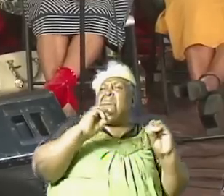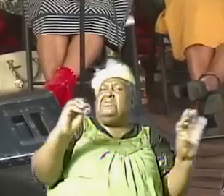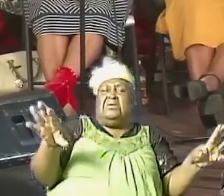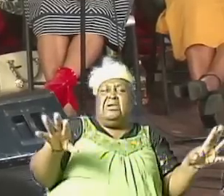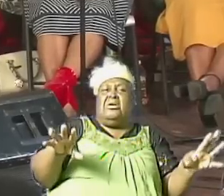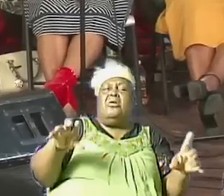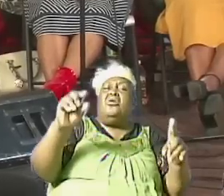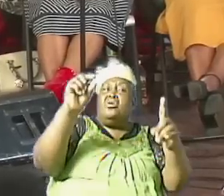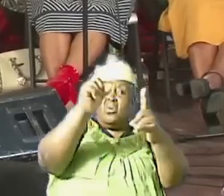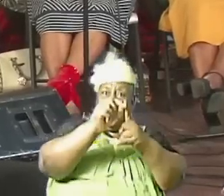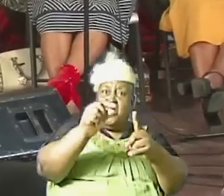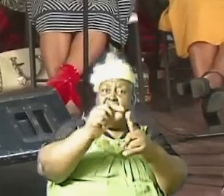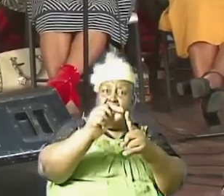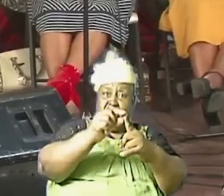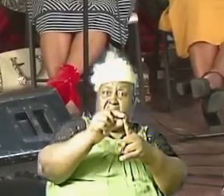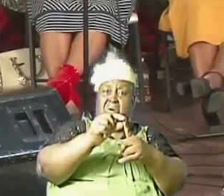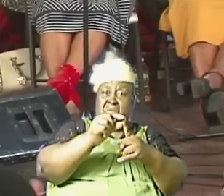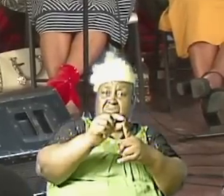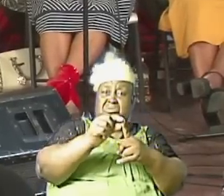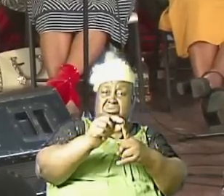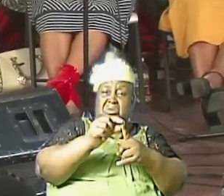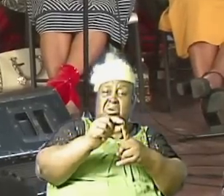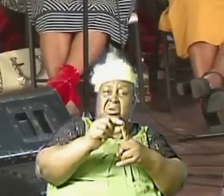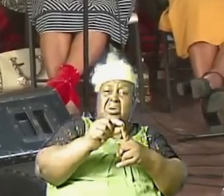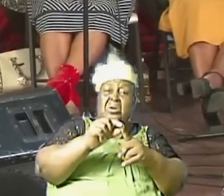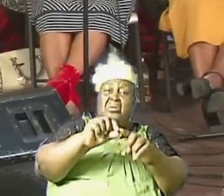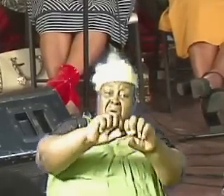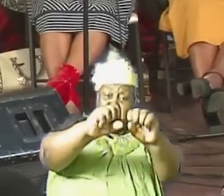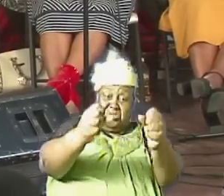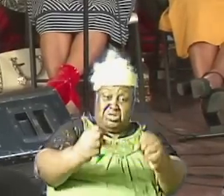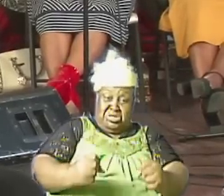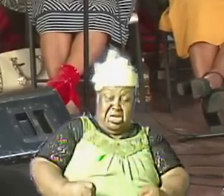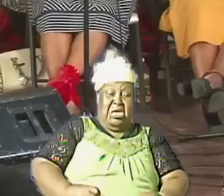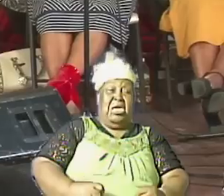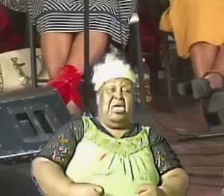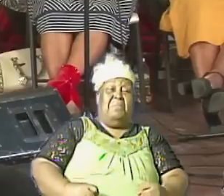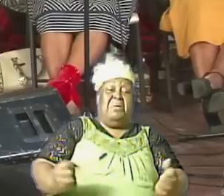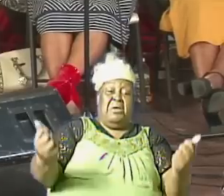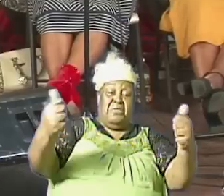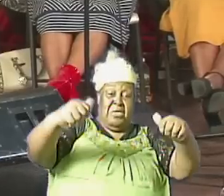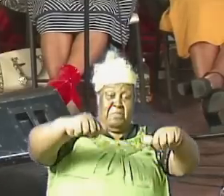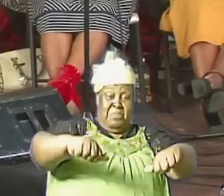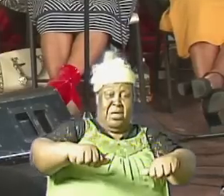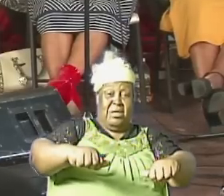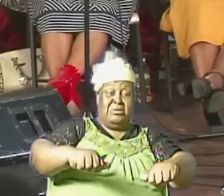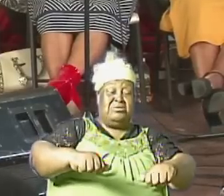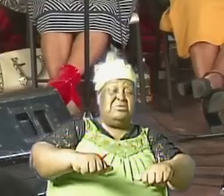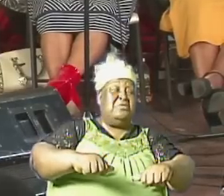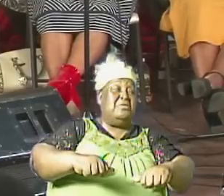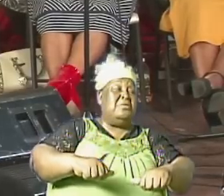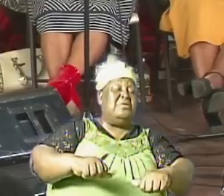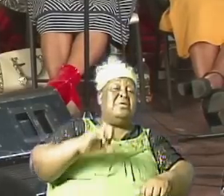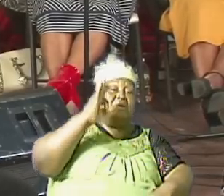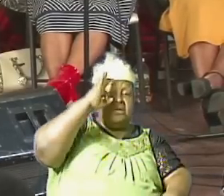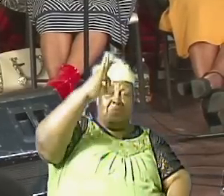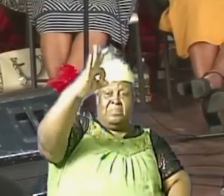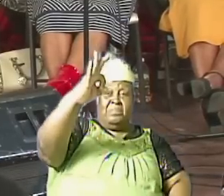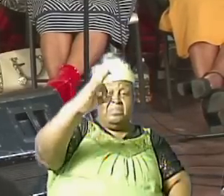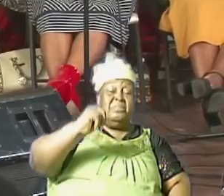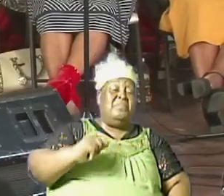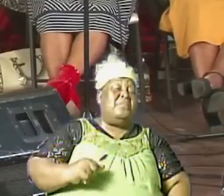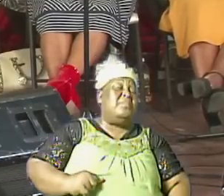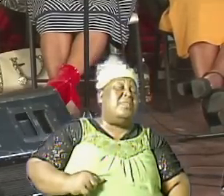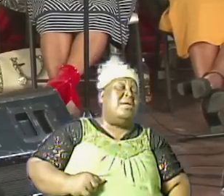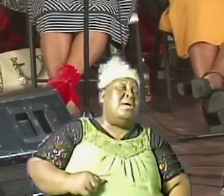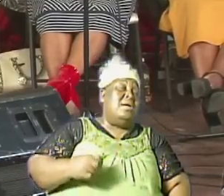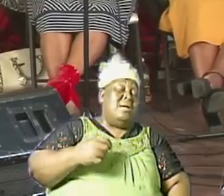nothing, your words are gonna shape, have the ability to shape their